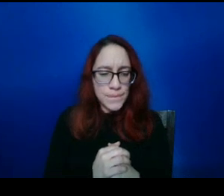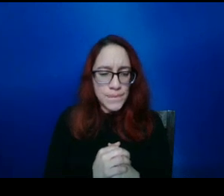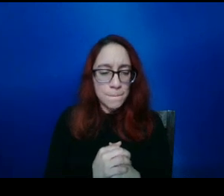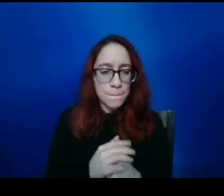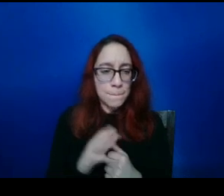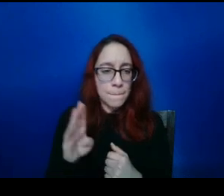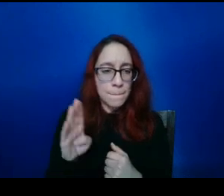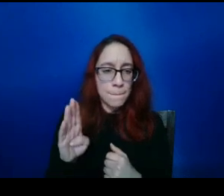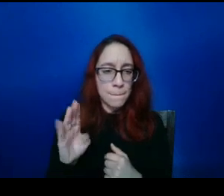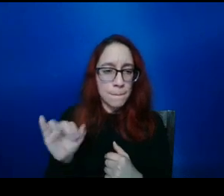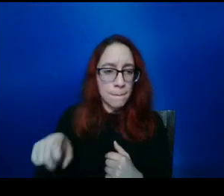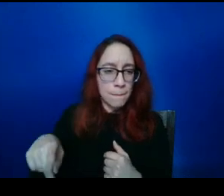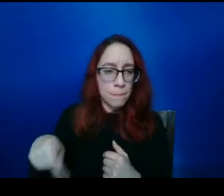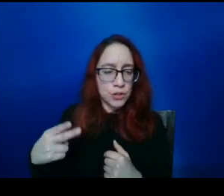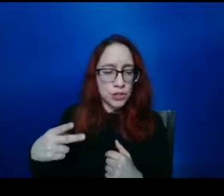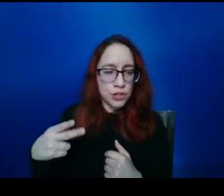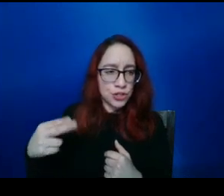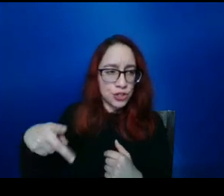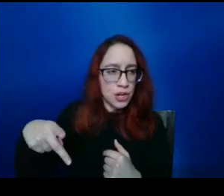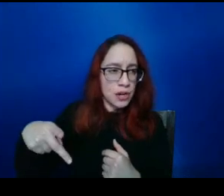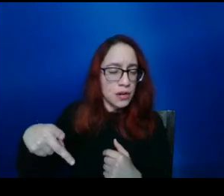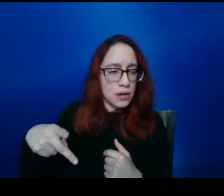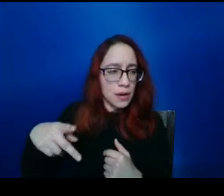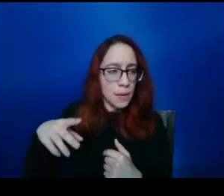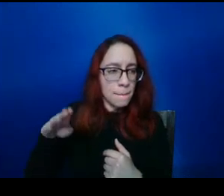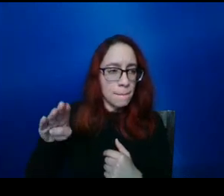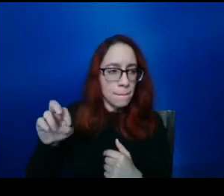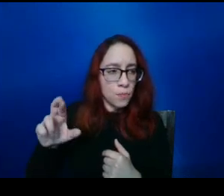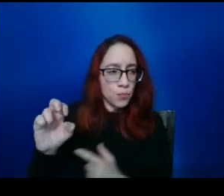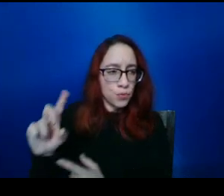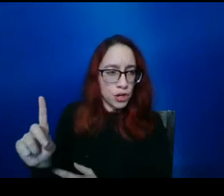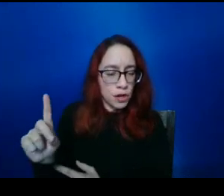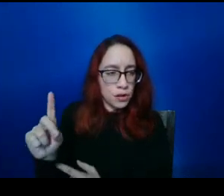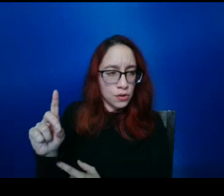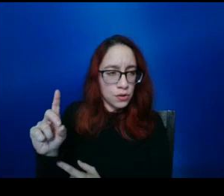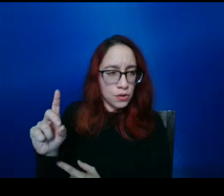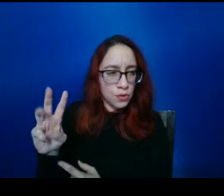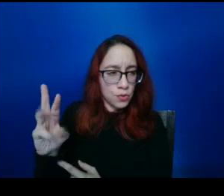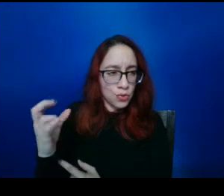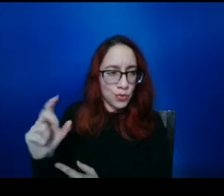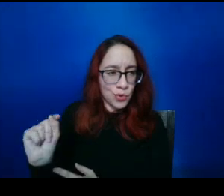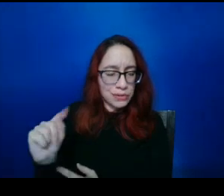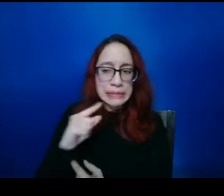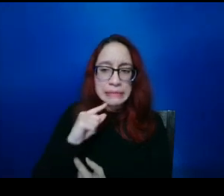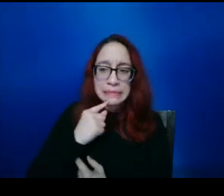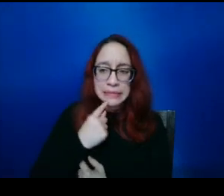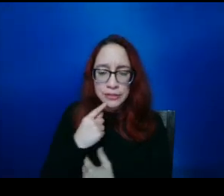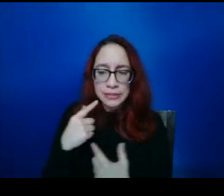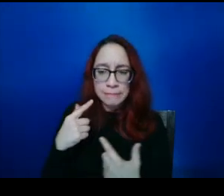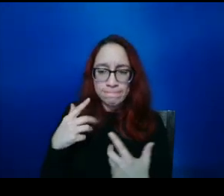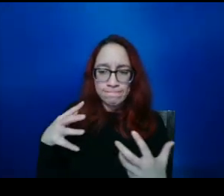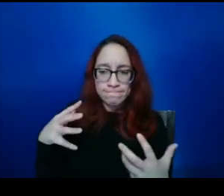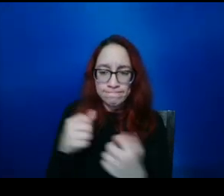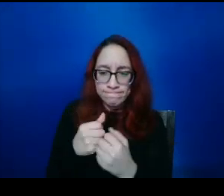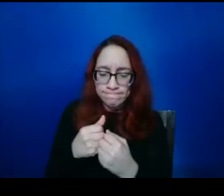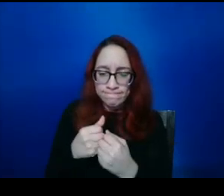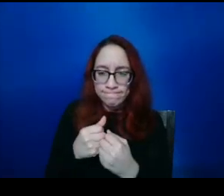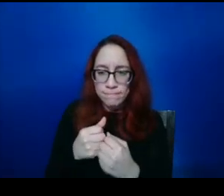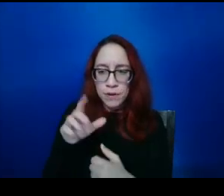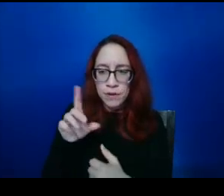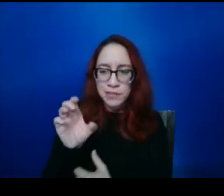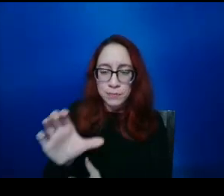Bishop Bernard Wright was in a very serious accident on December the 26th. And he has many,